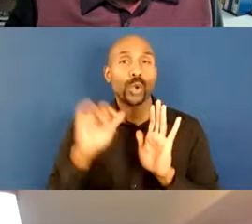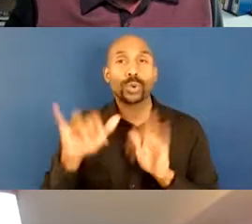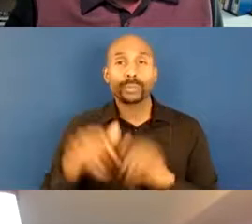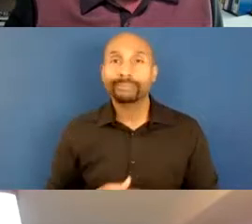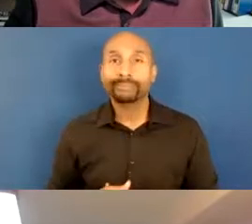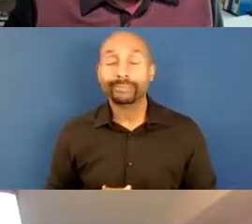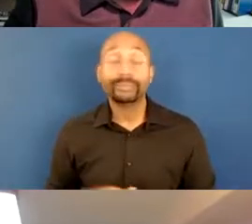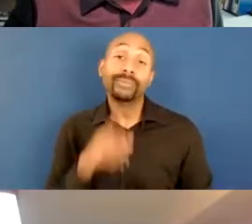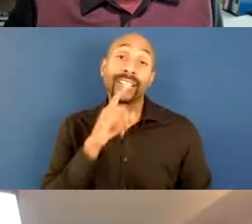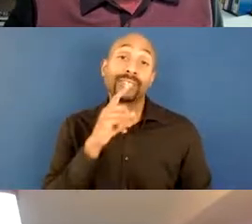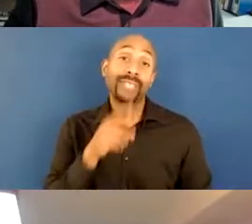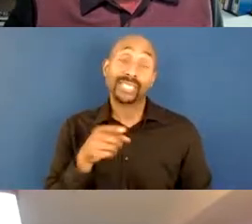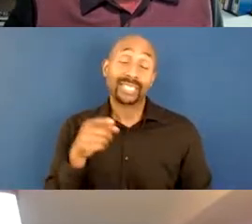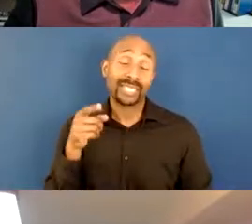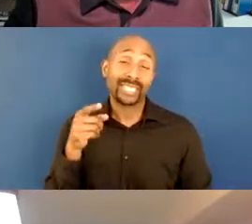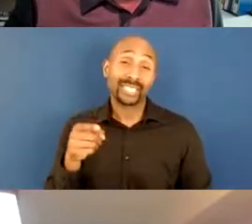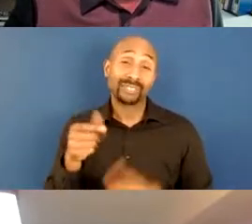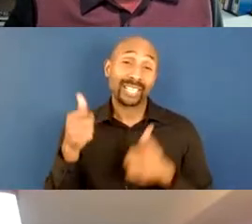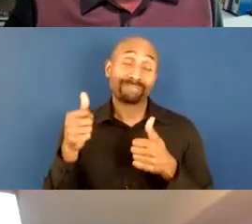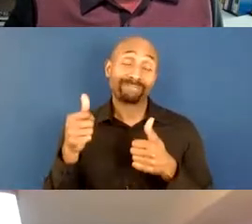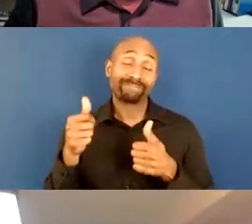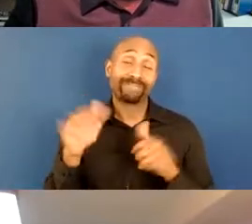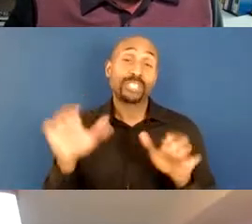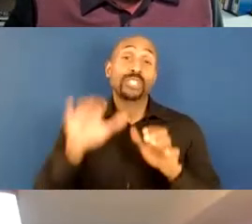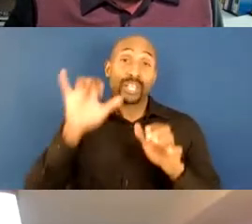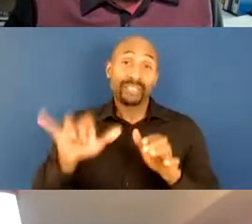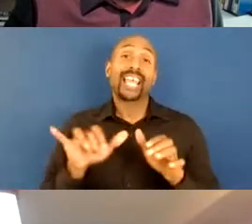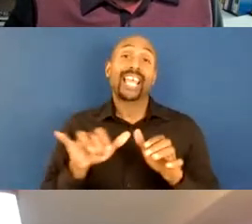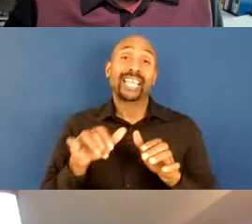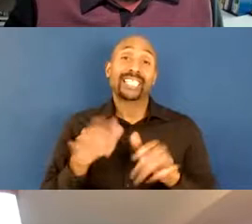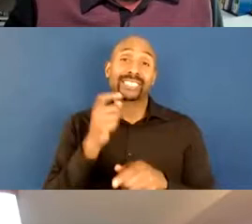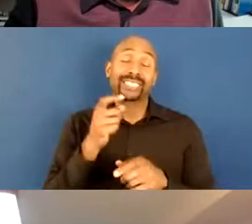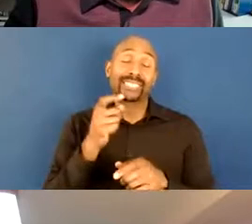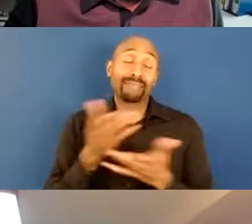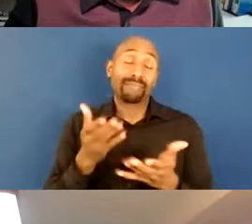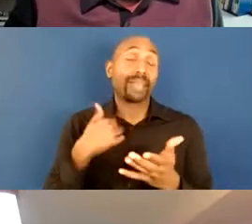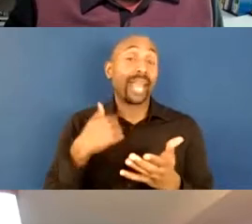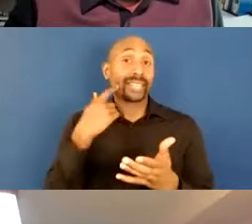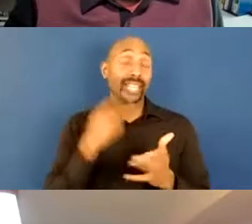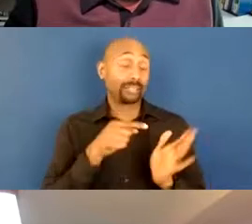actually done that. I think it's already done.